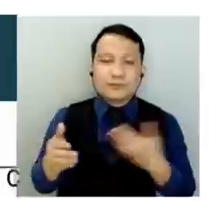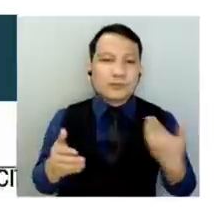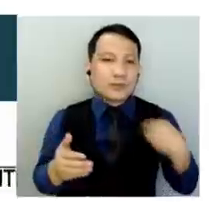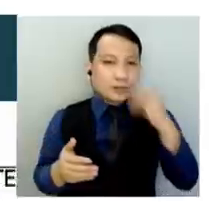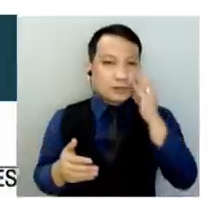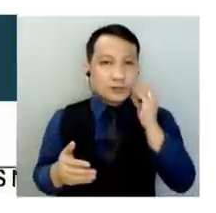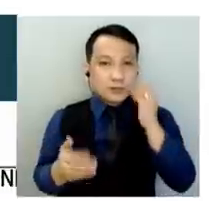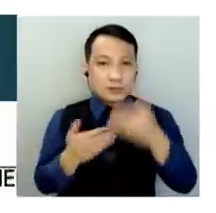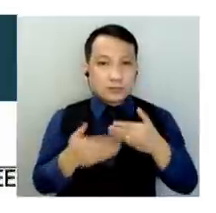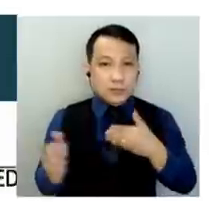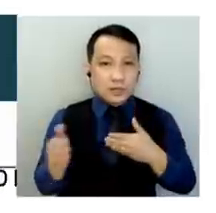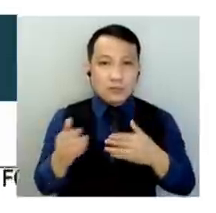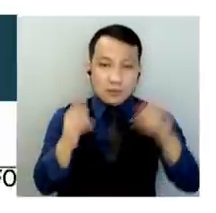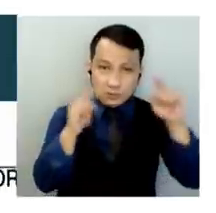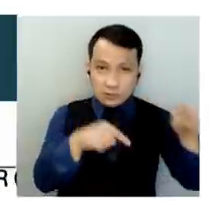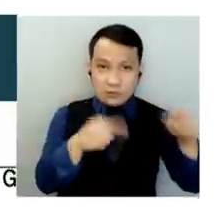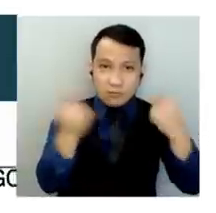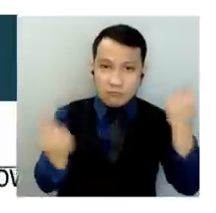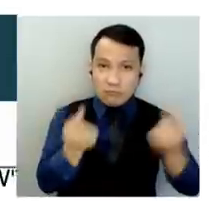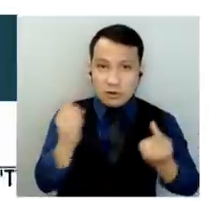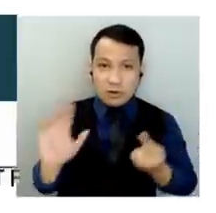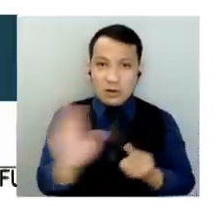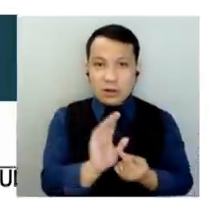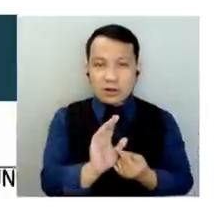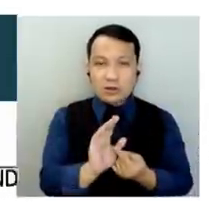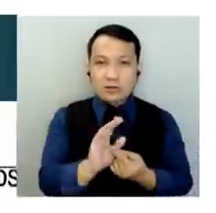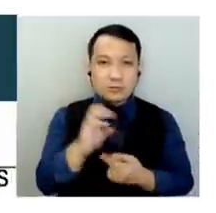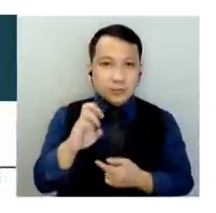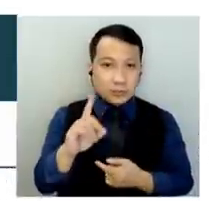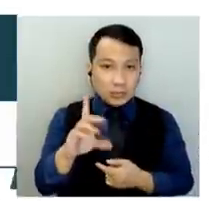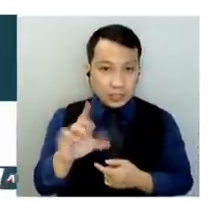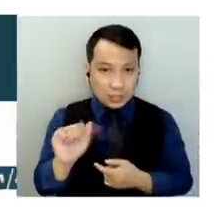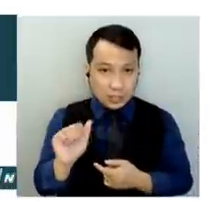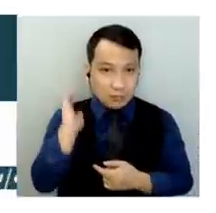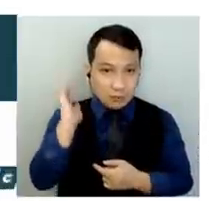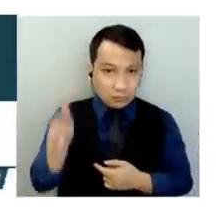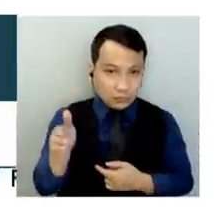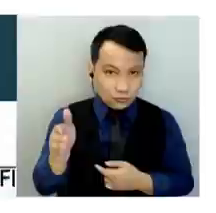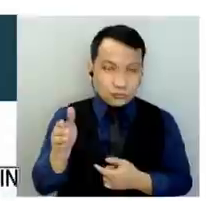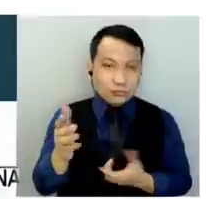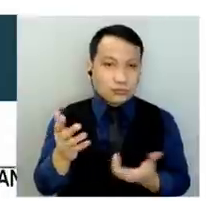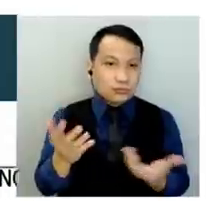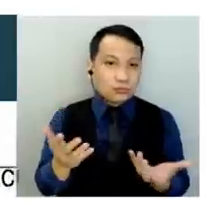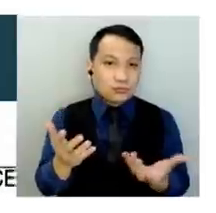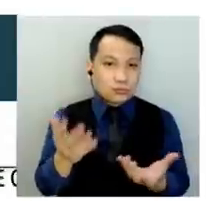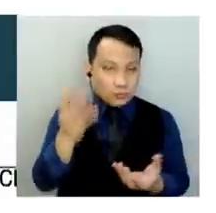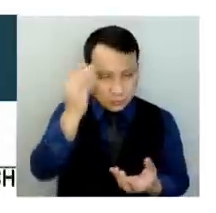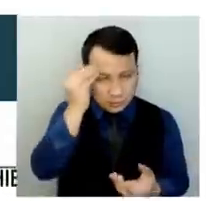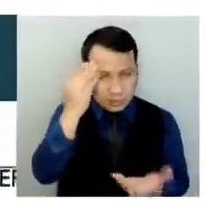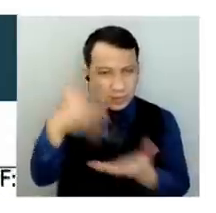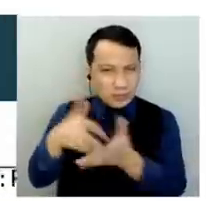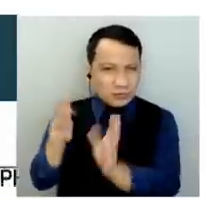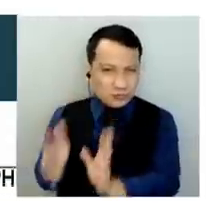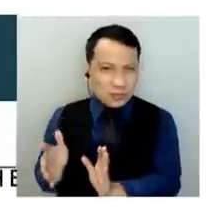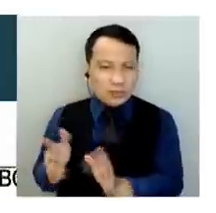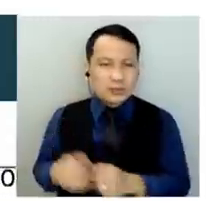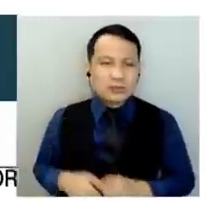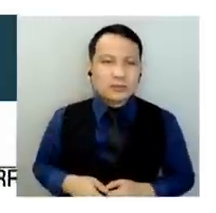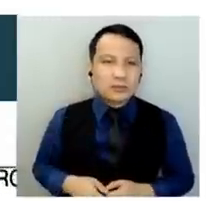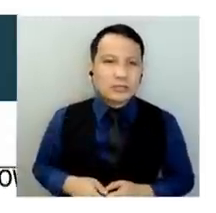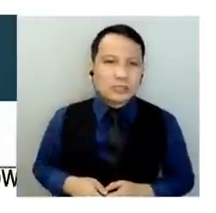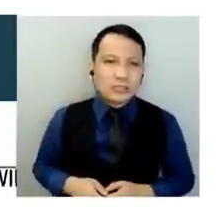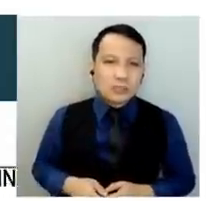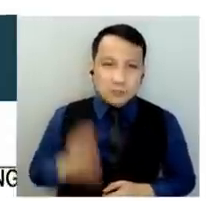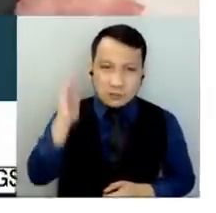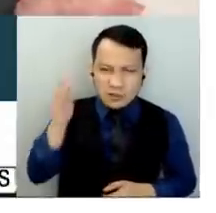sort of address this concern of the NEDA regarding the future of our learners? I think the first thing that I'm